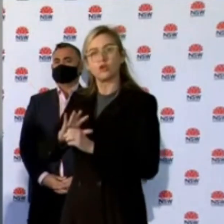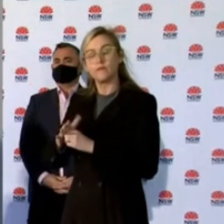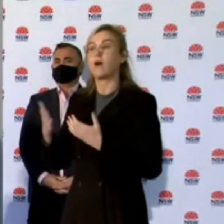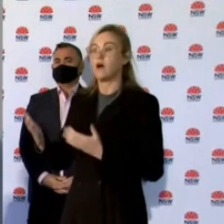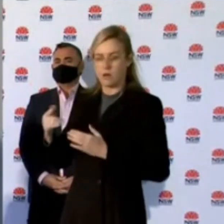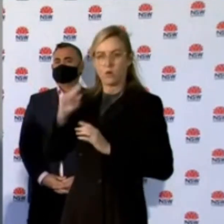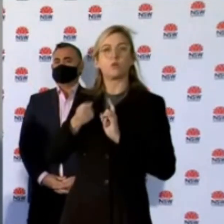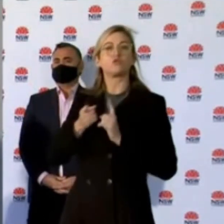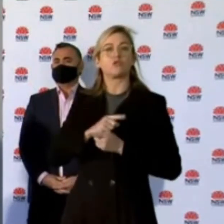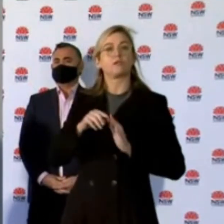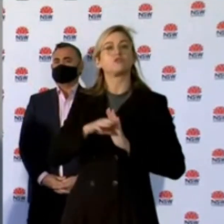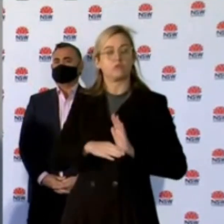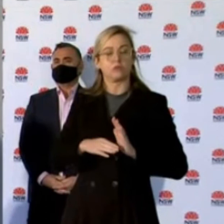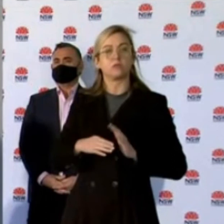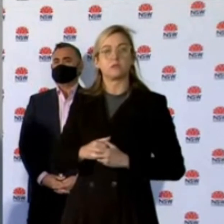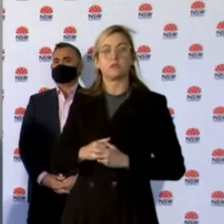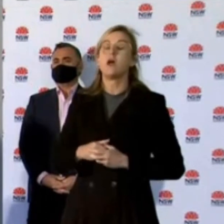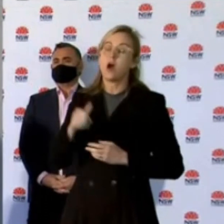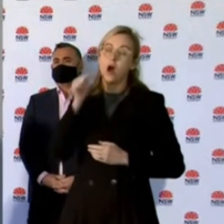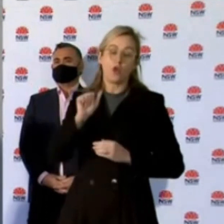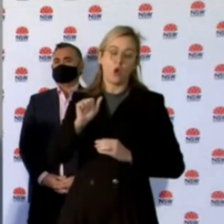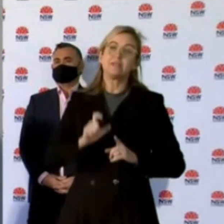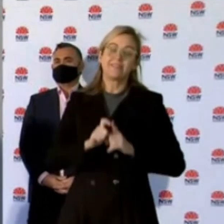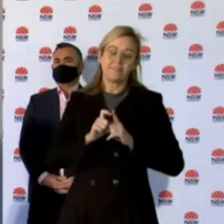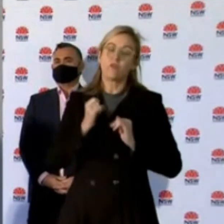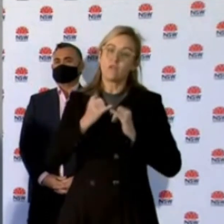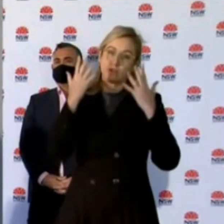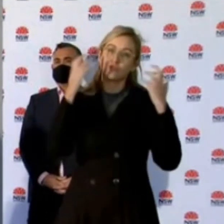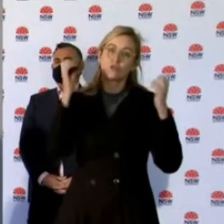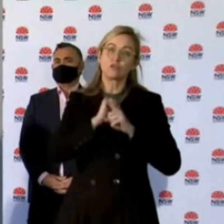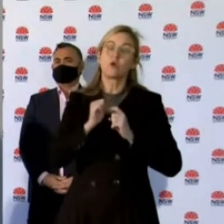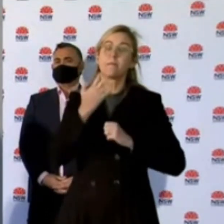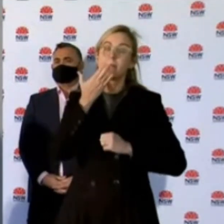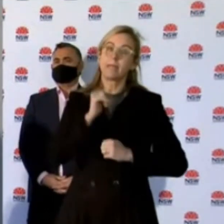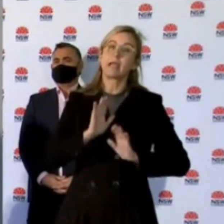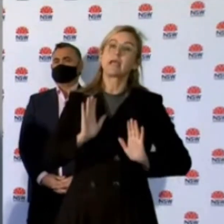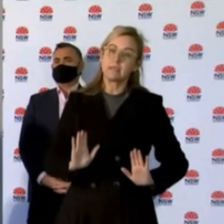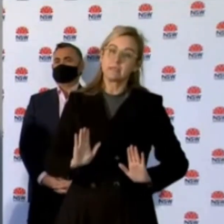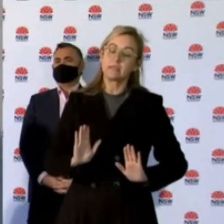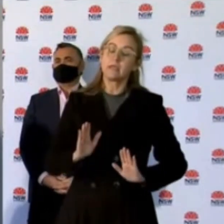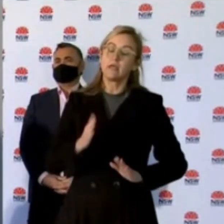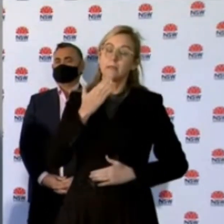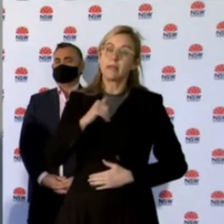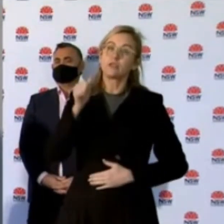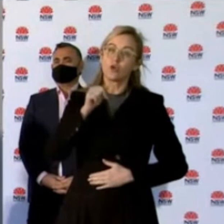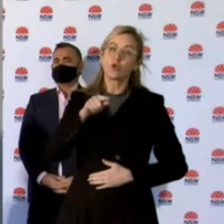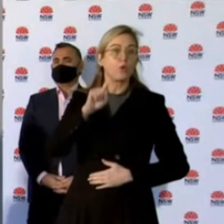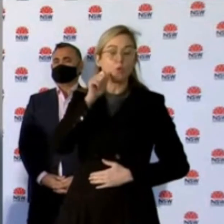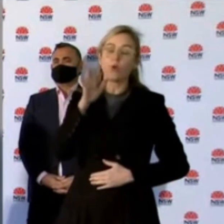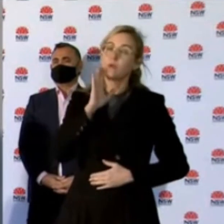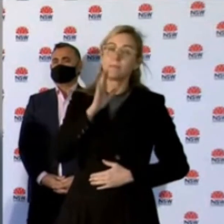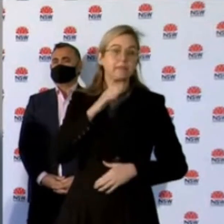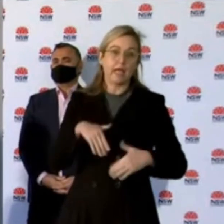your circumstances are, as stressful as they are, that nobody will go without in terms of making sure they have what they need to keep